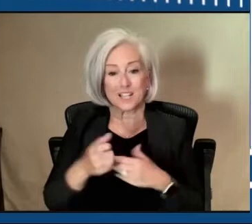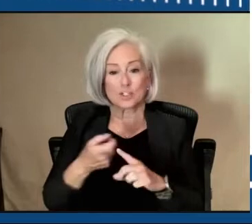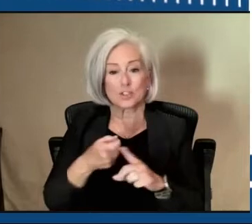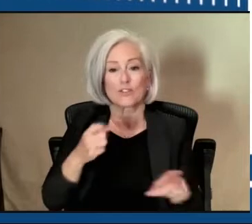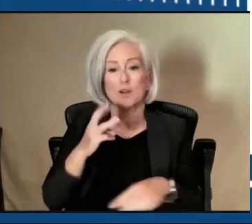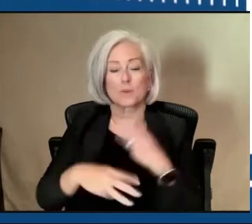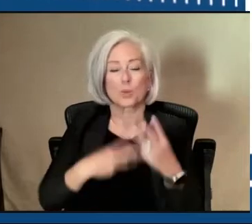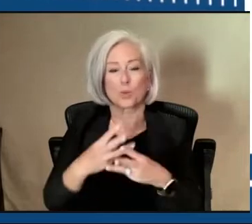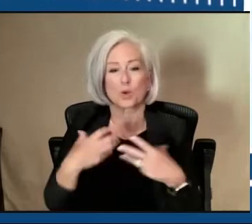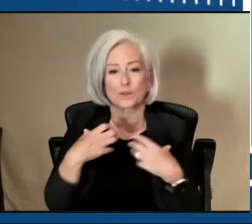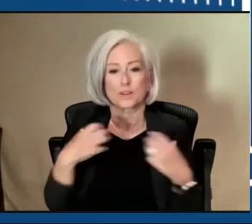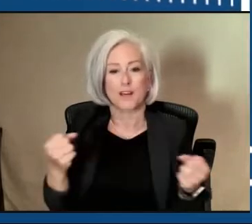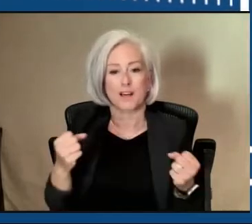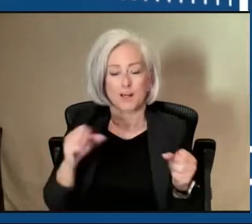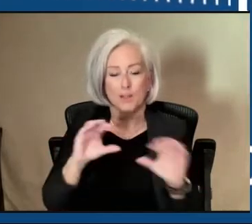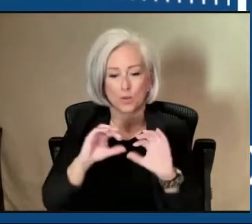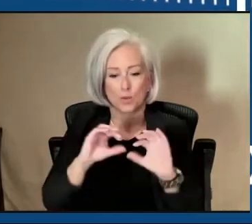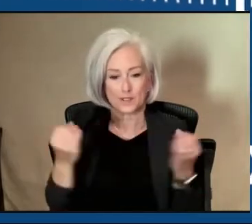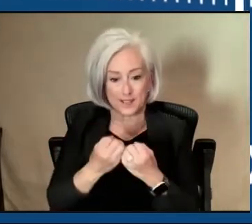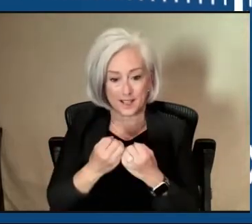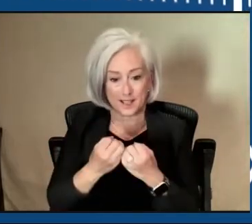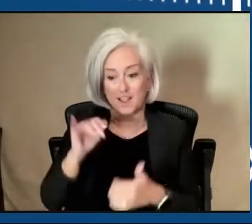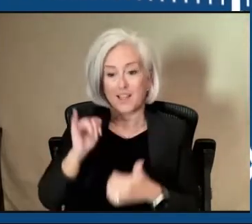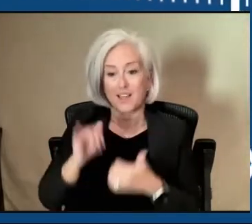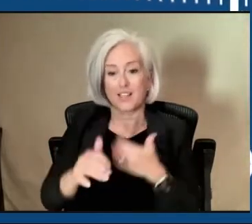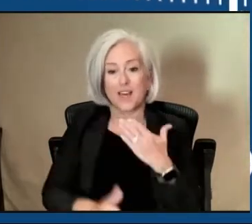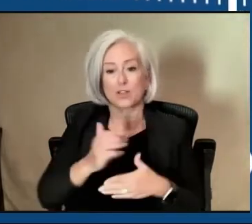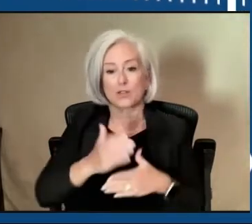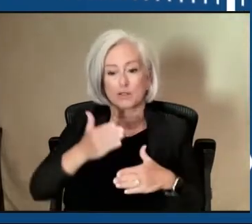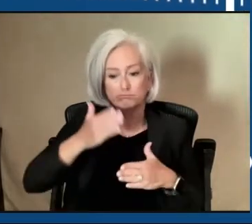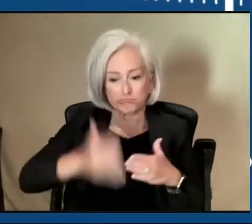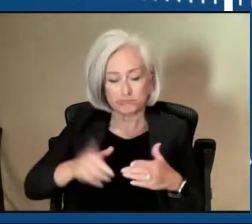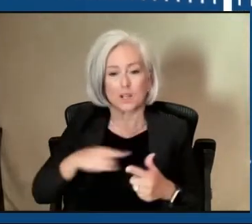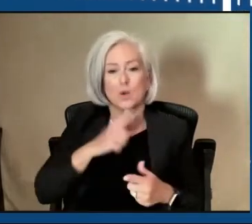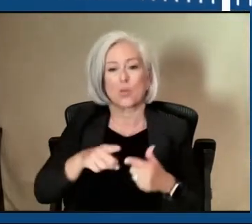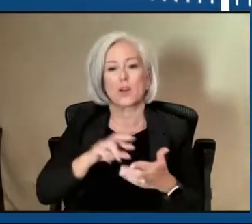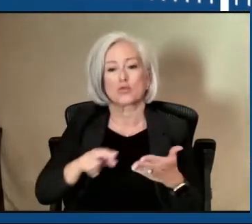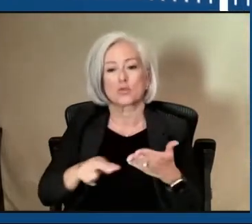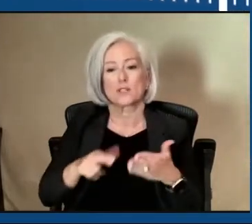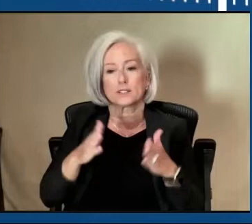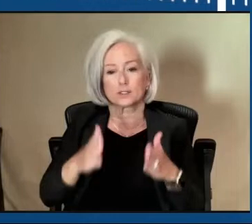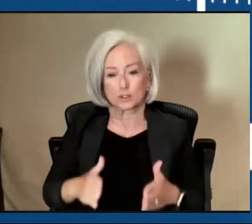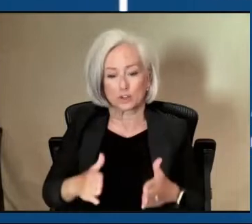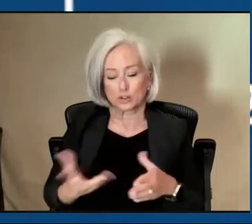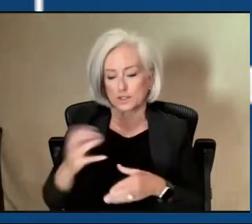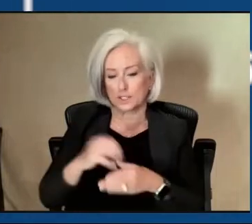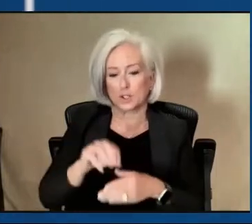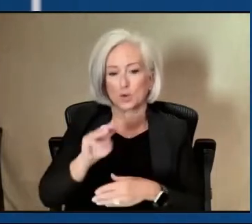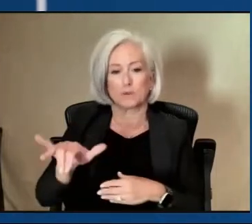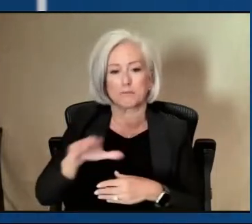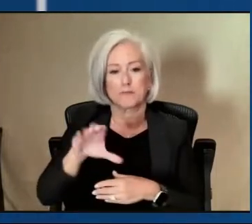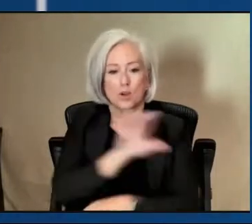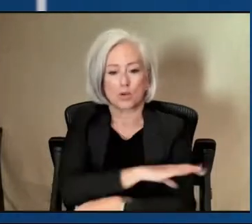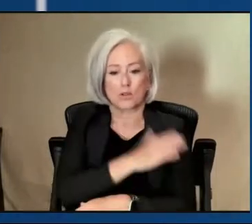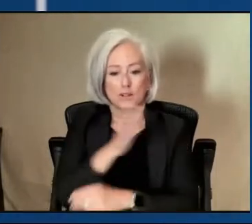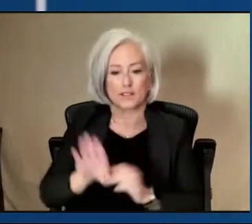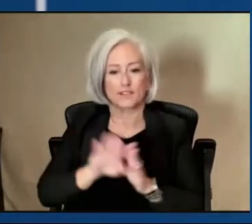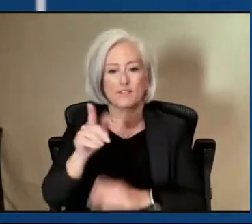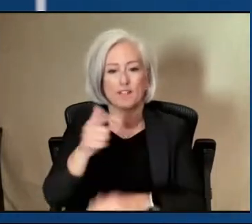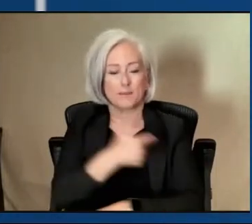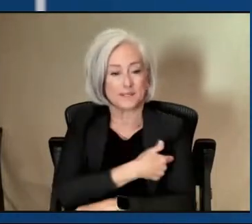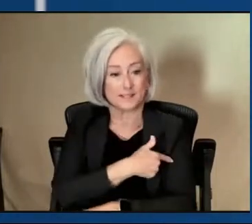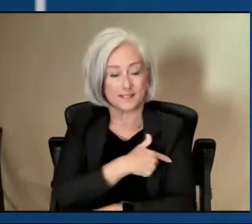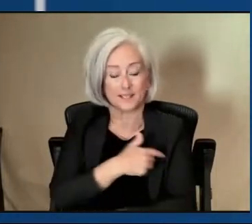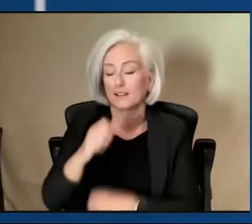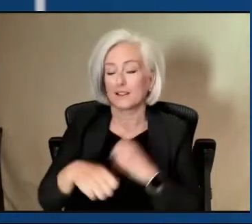threat ended later that same year when researchers, including Mayo Clinic, developed vaccines. In 2002,